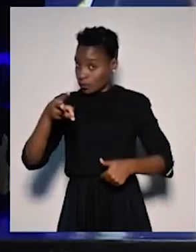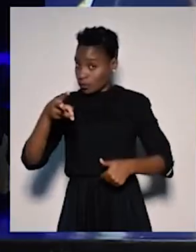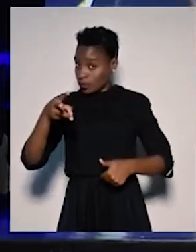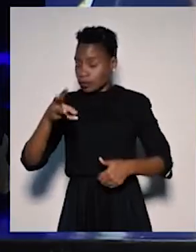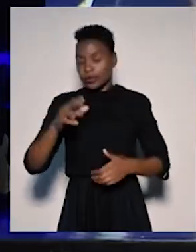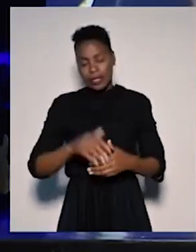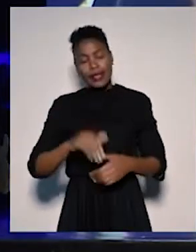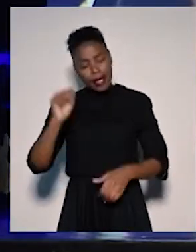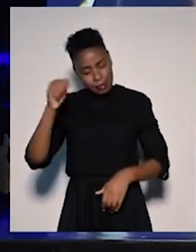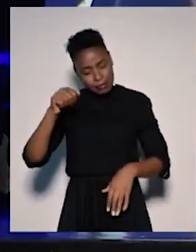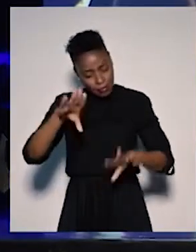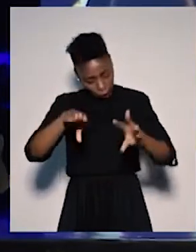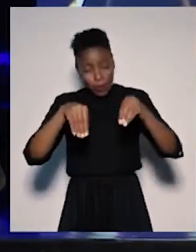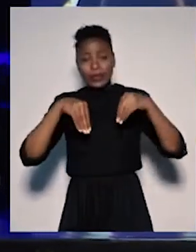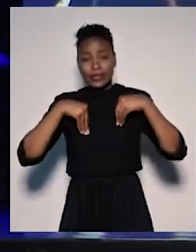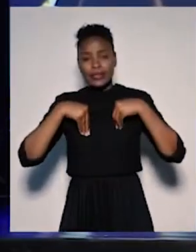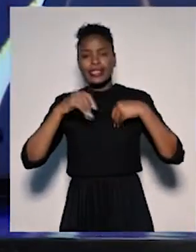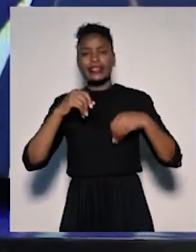I'll allow it.